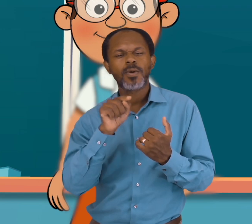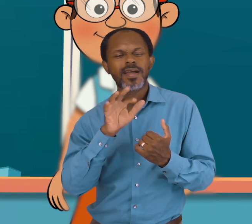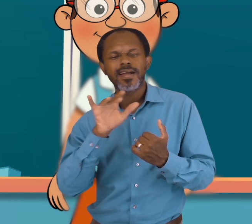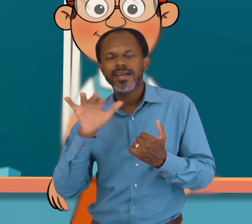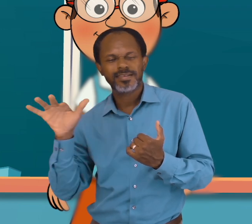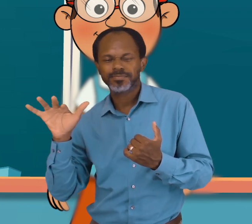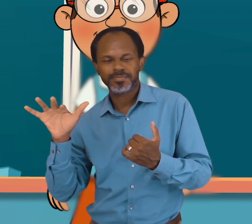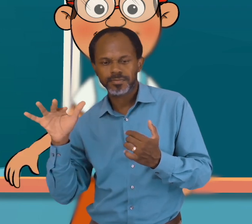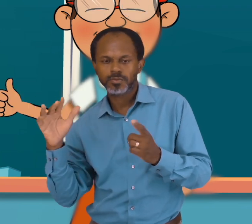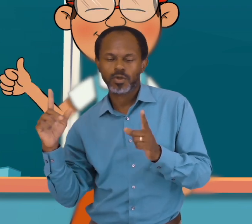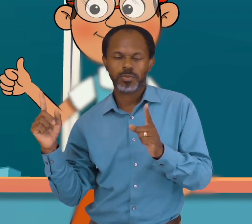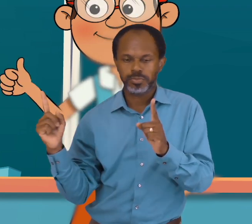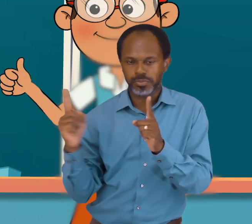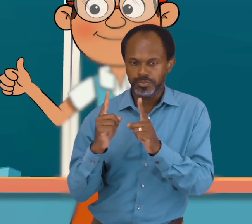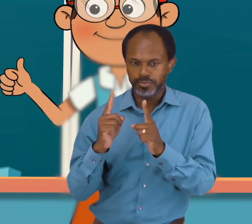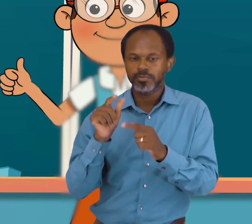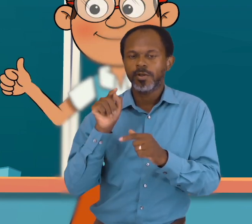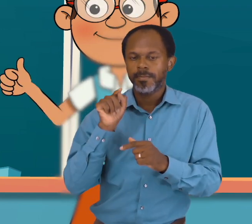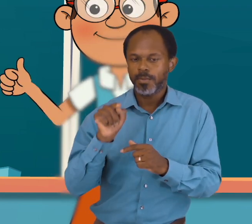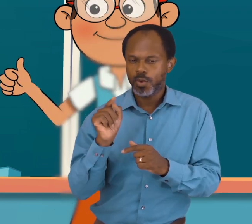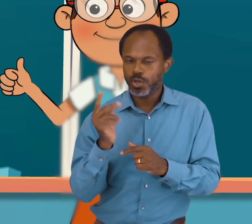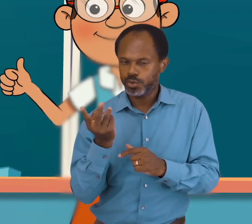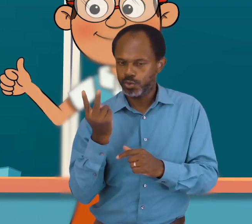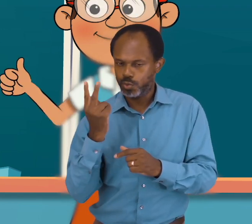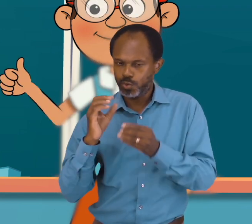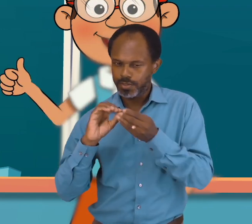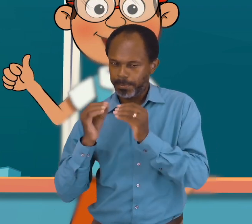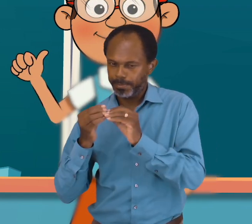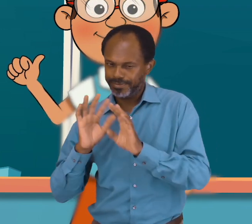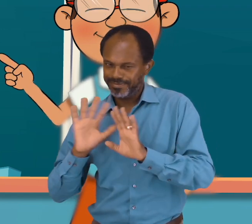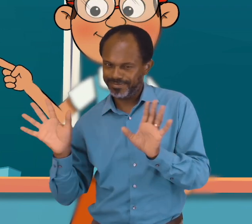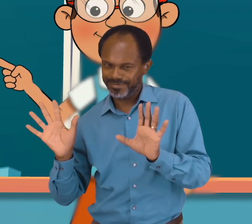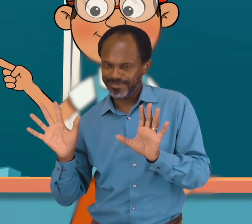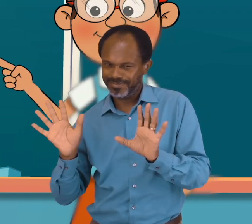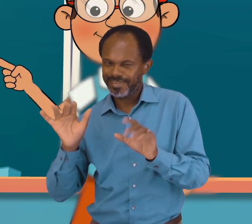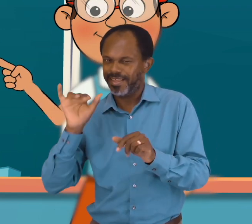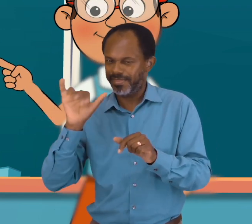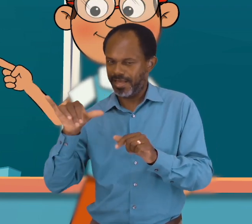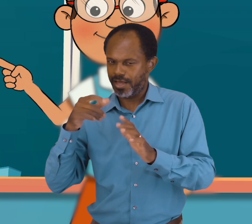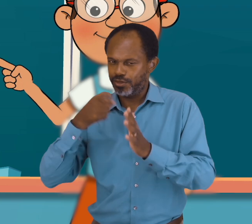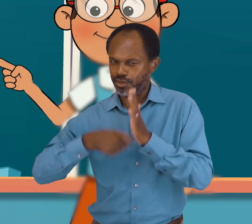Last, she needs to round the number to the nearest hundredth.